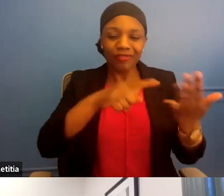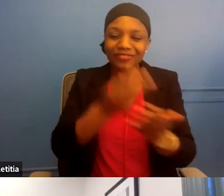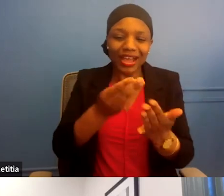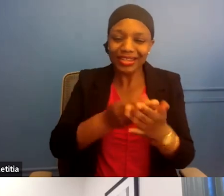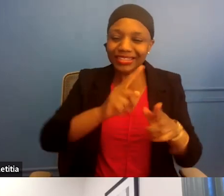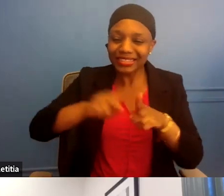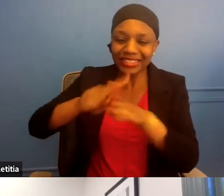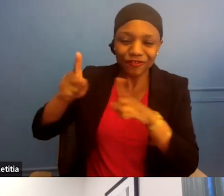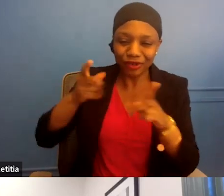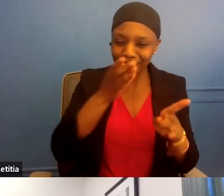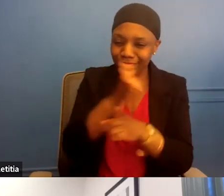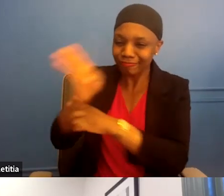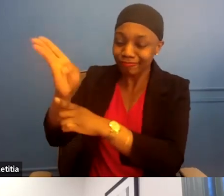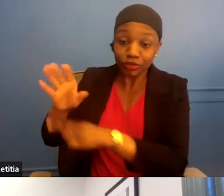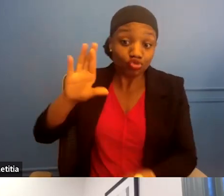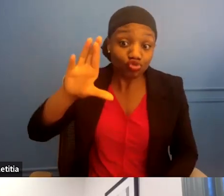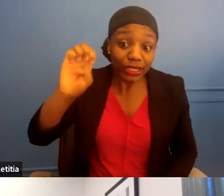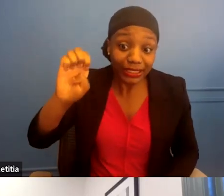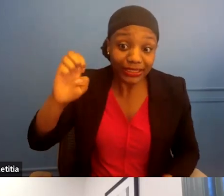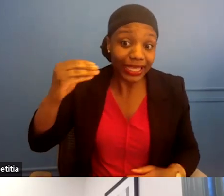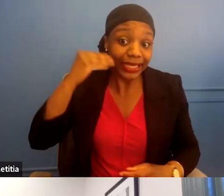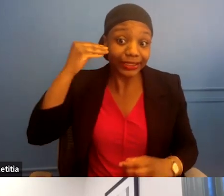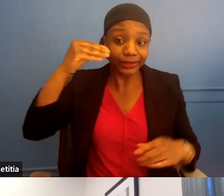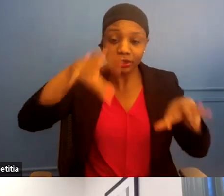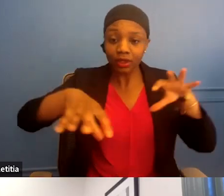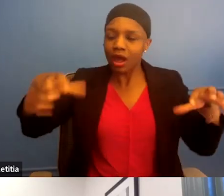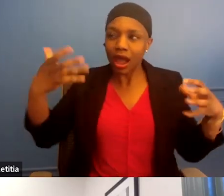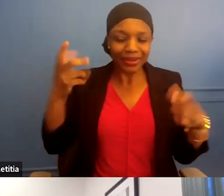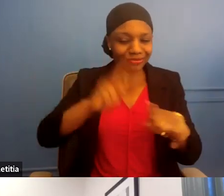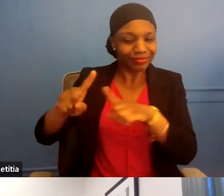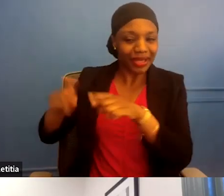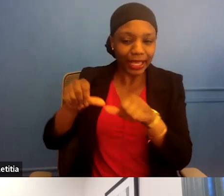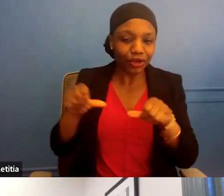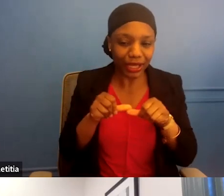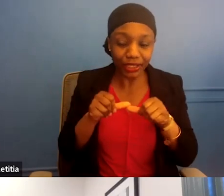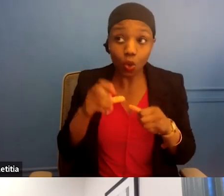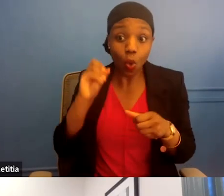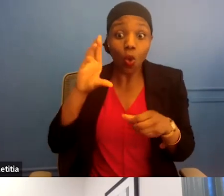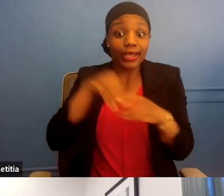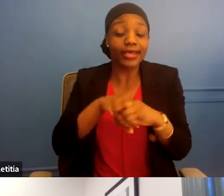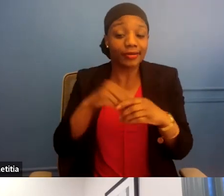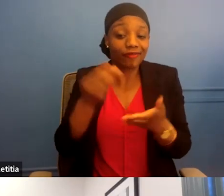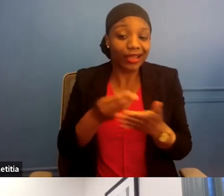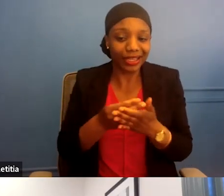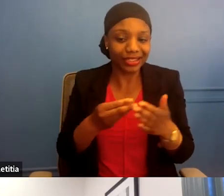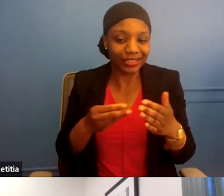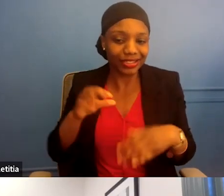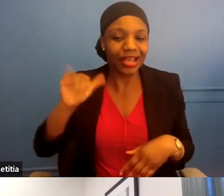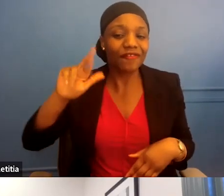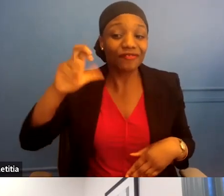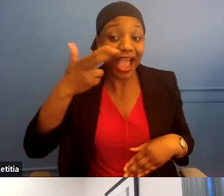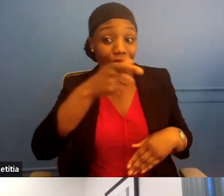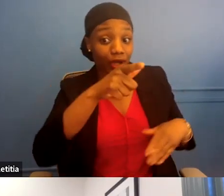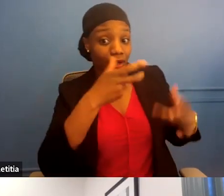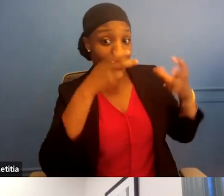different levels. You know, there's real estate, which we haven't even really talked about, or other areas, or even within finance, Farah was more on the investment side